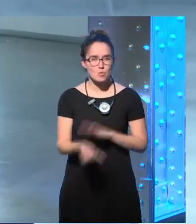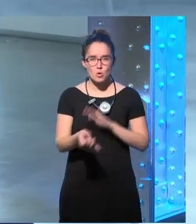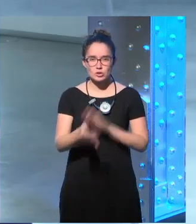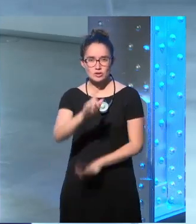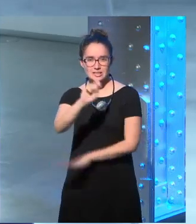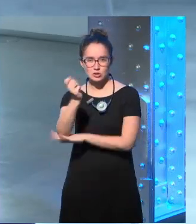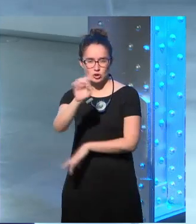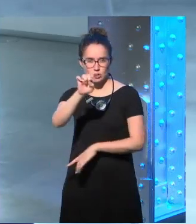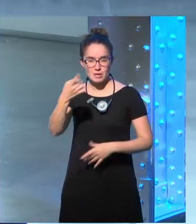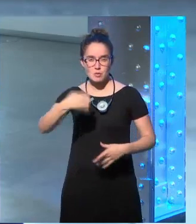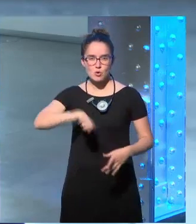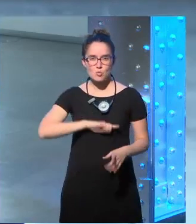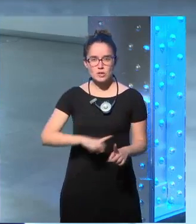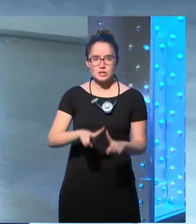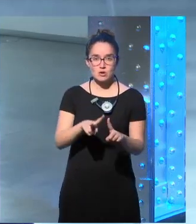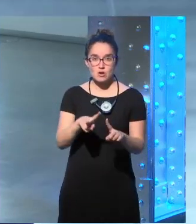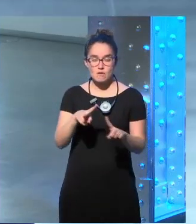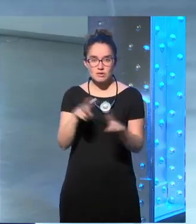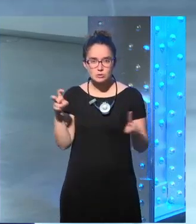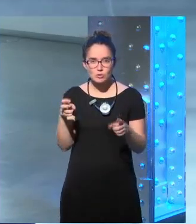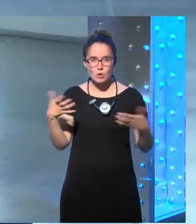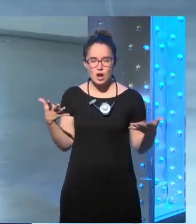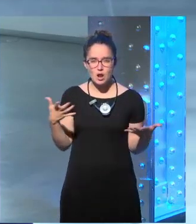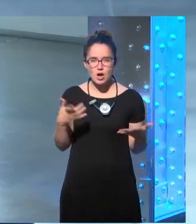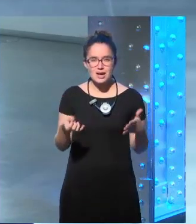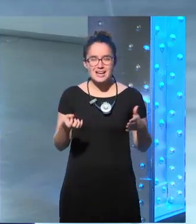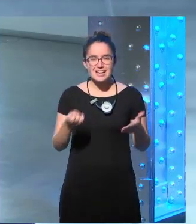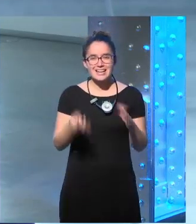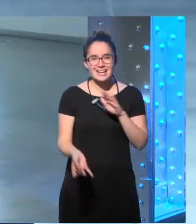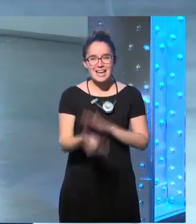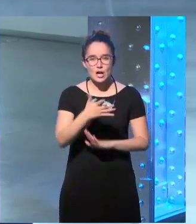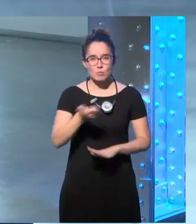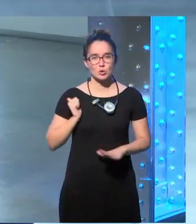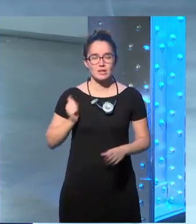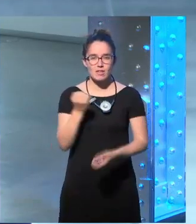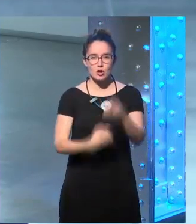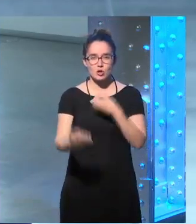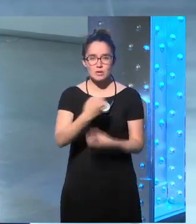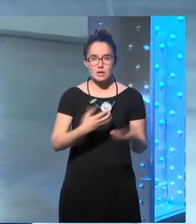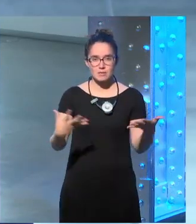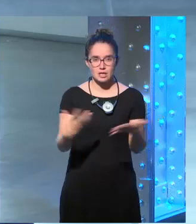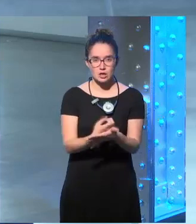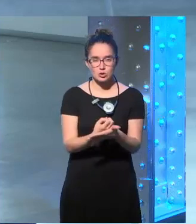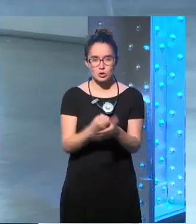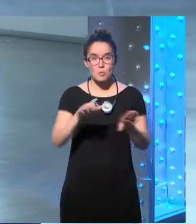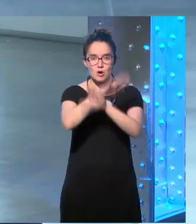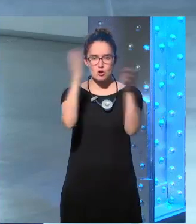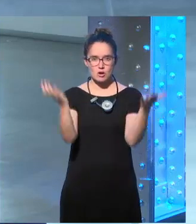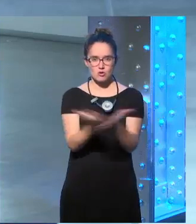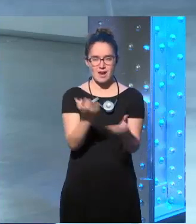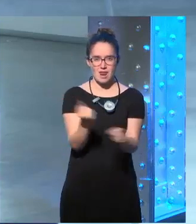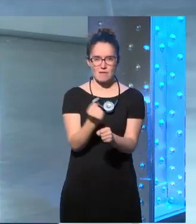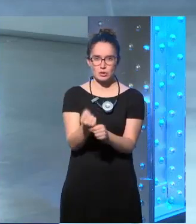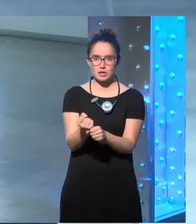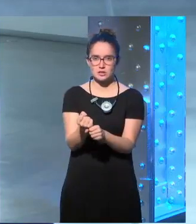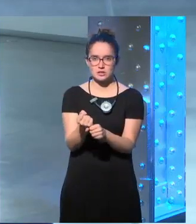is to make professionals more productive, and our mission is to create economic opportunities